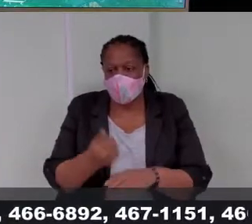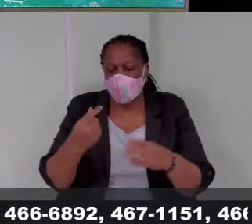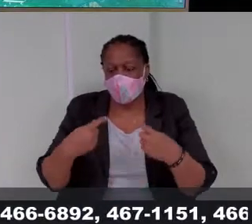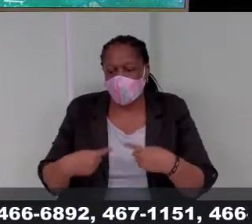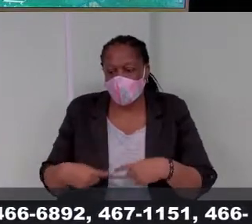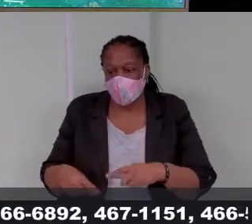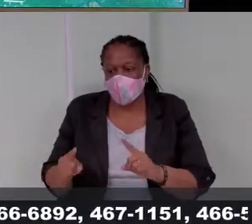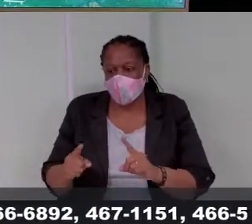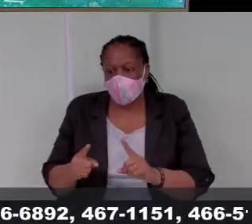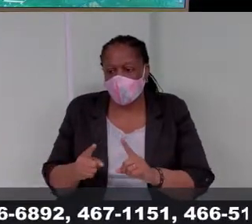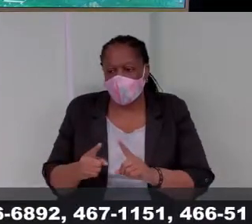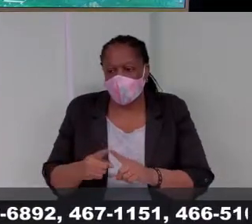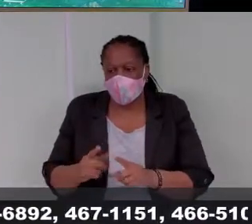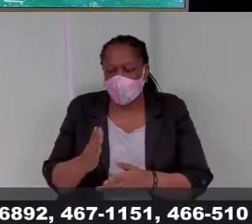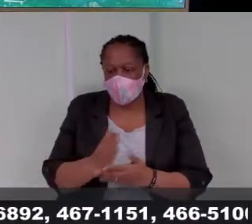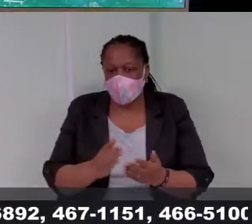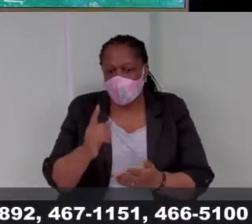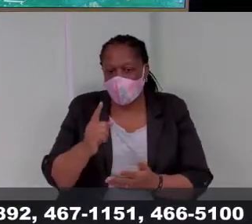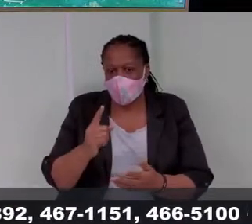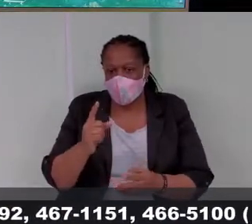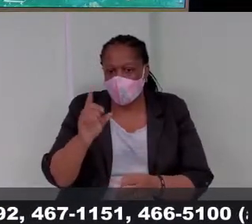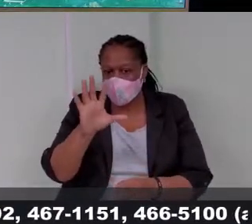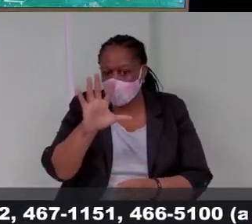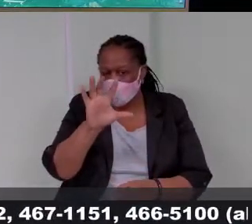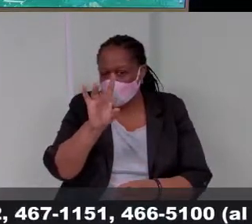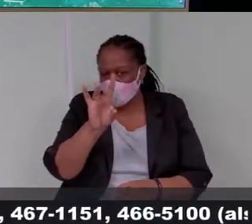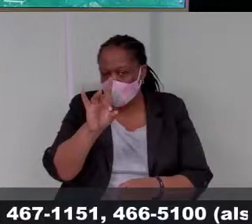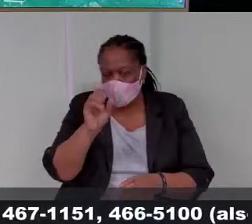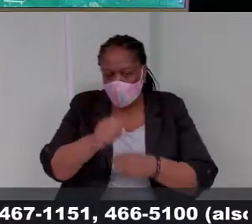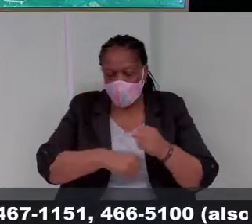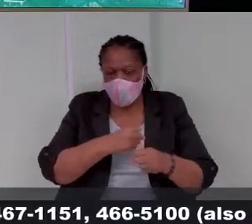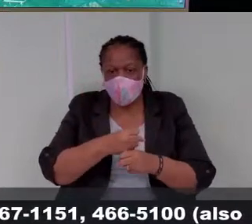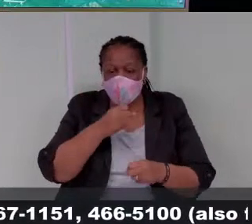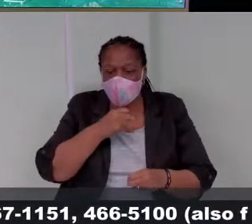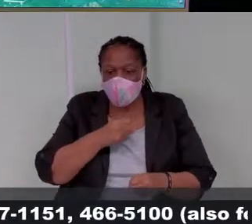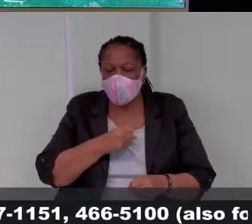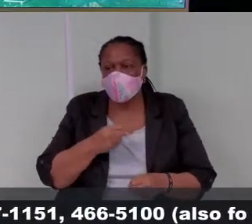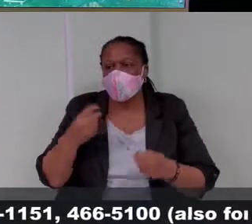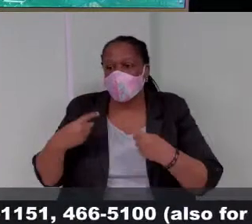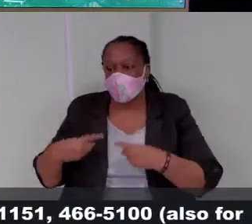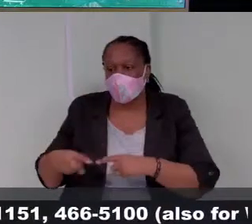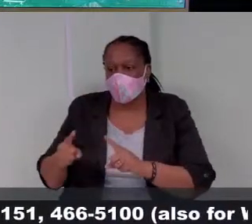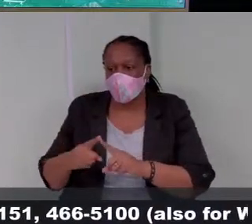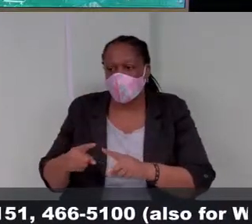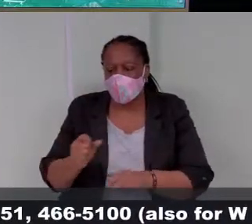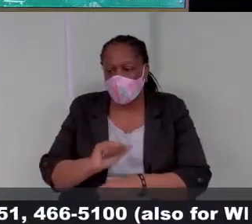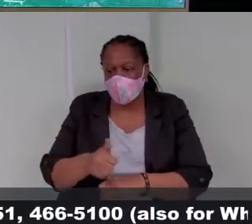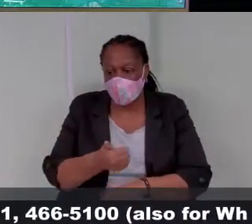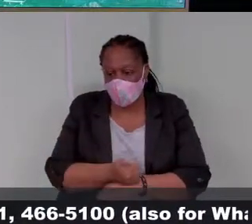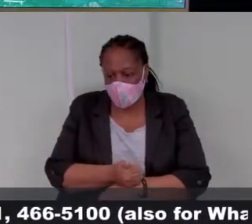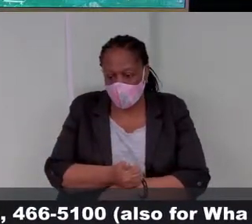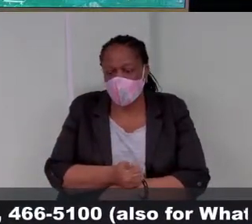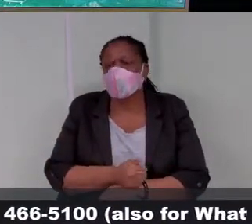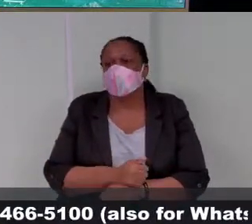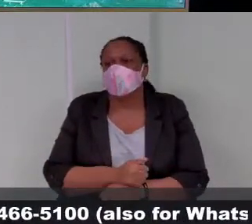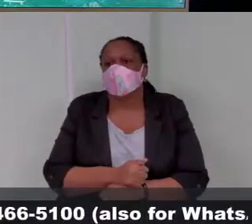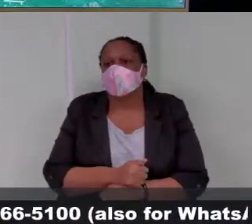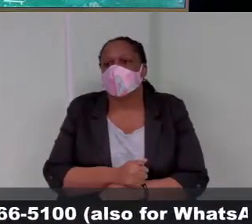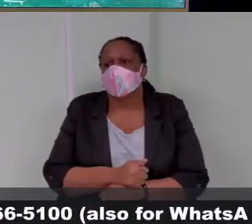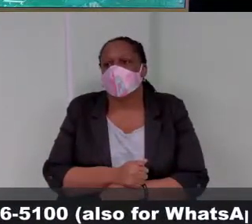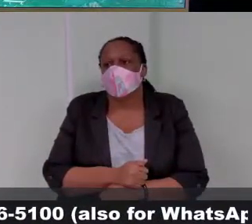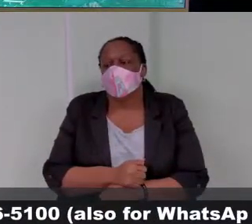have arrived with a negative test to support some work that needed to be done at the power plant in